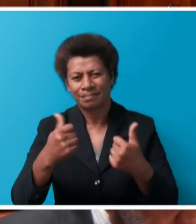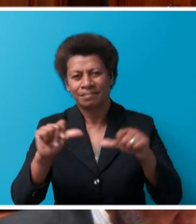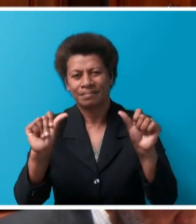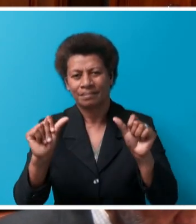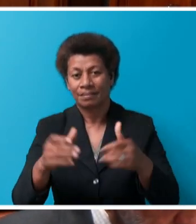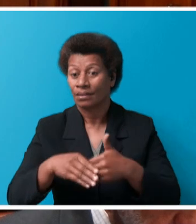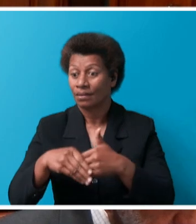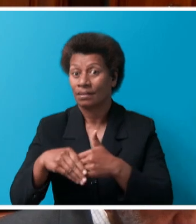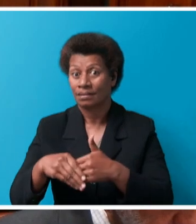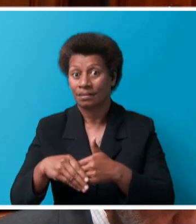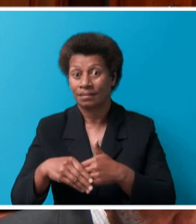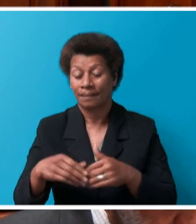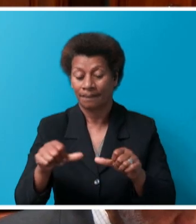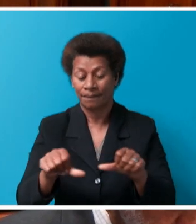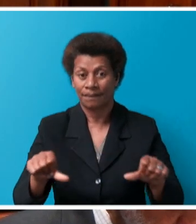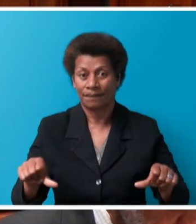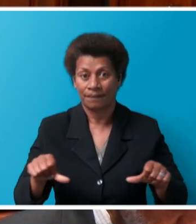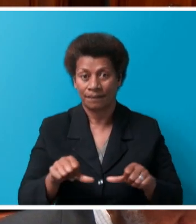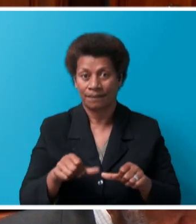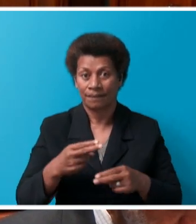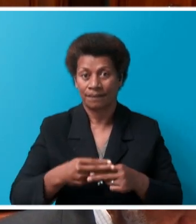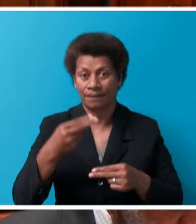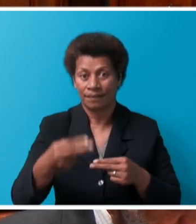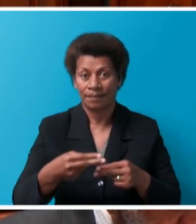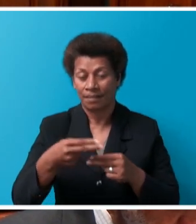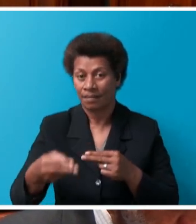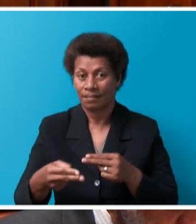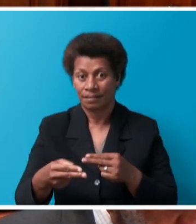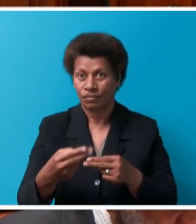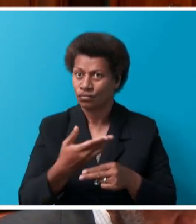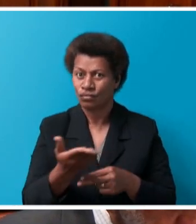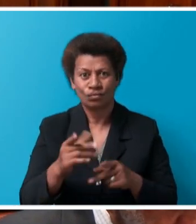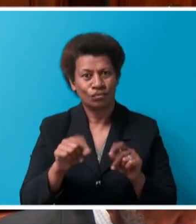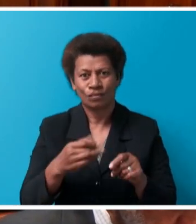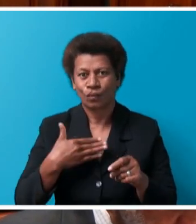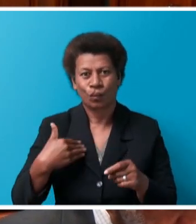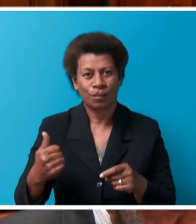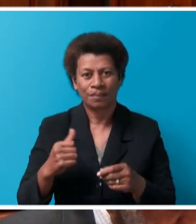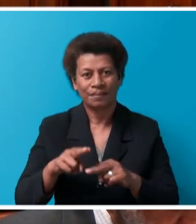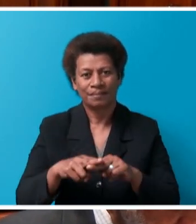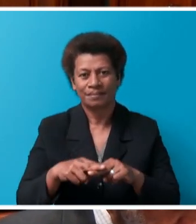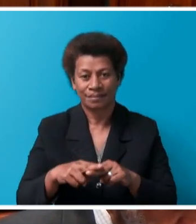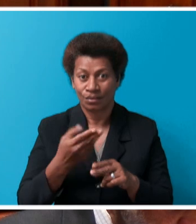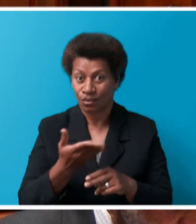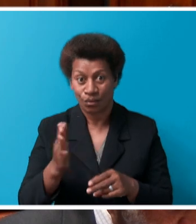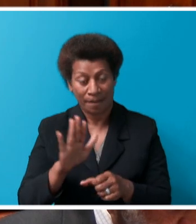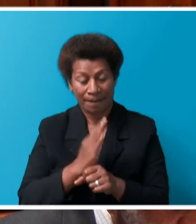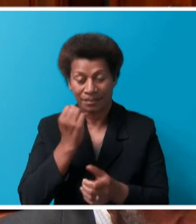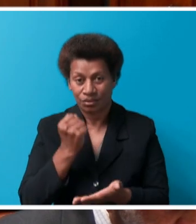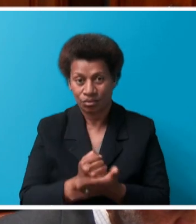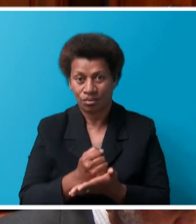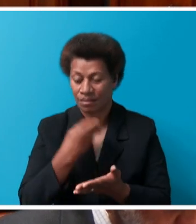Congratulations, farmers. You have done well for Fiji. You have made sure that there is always